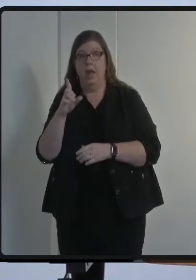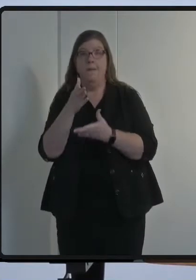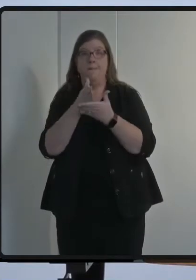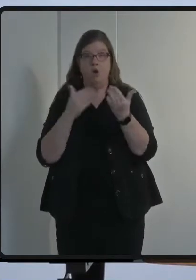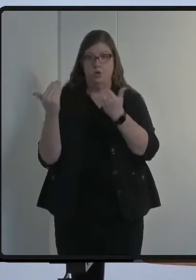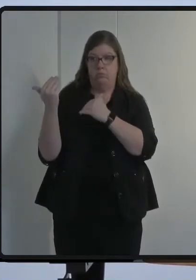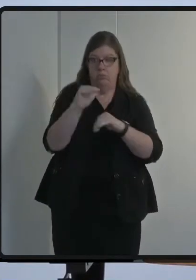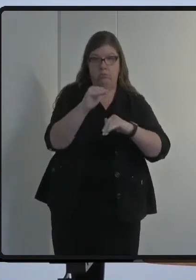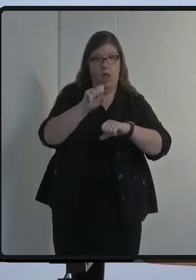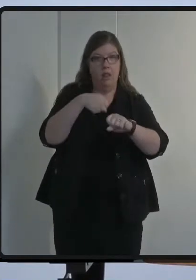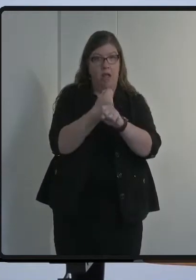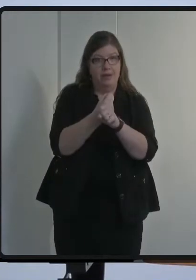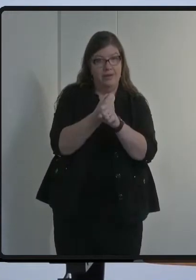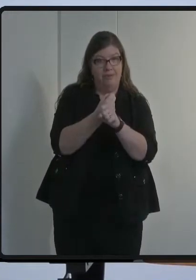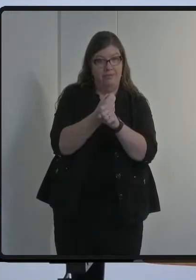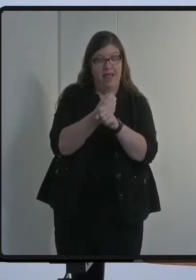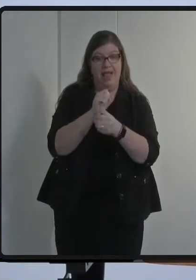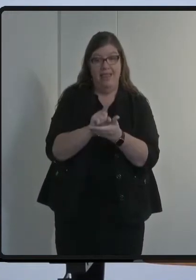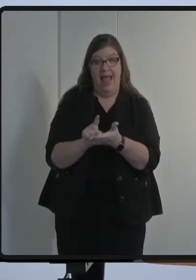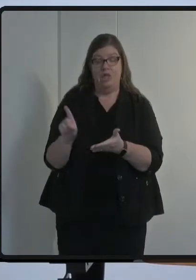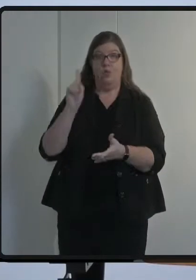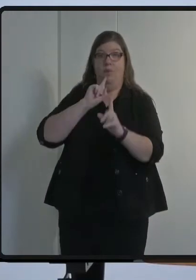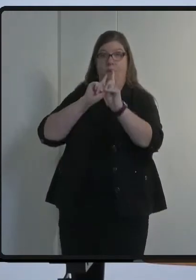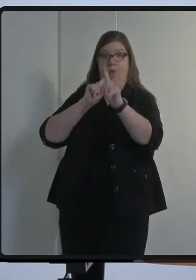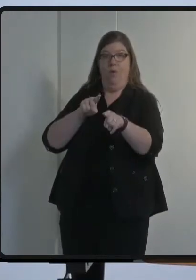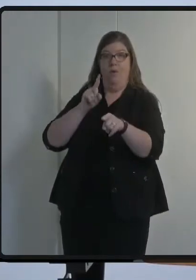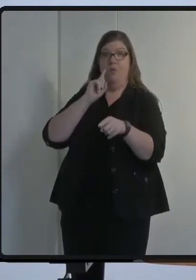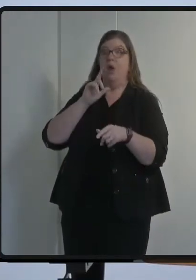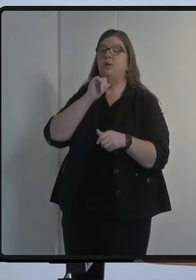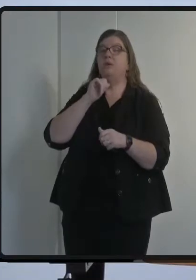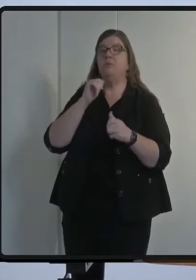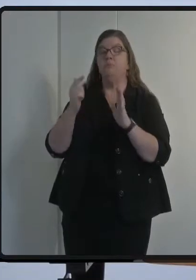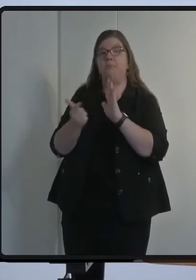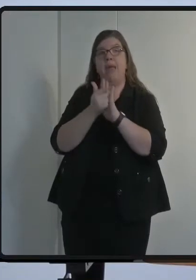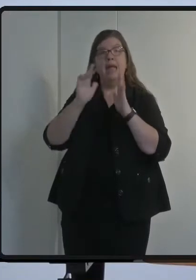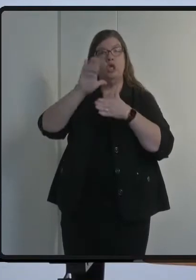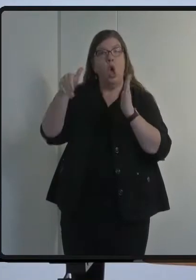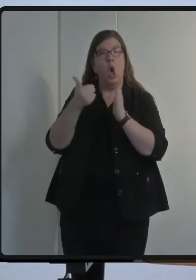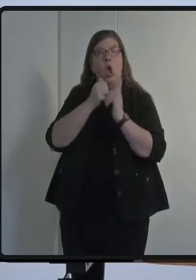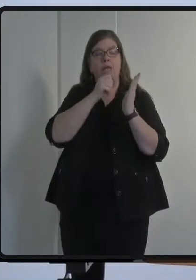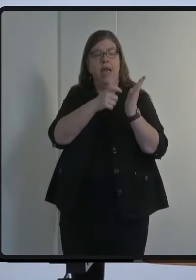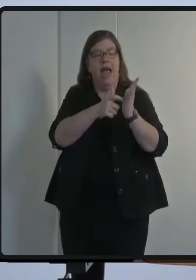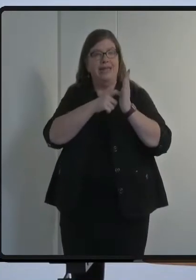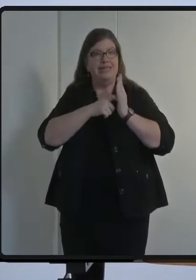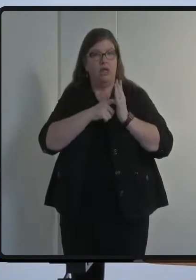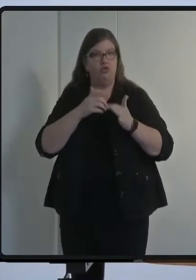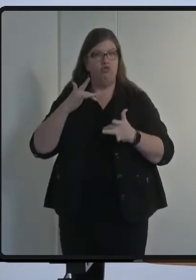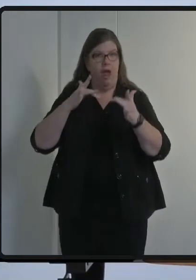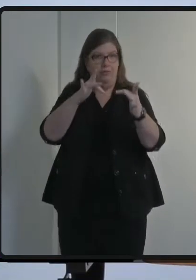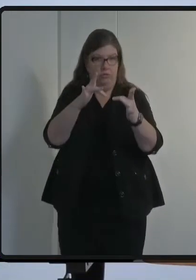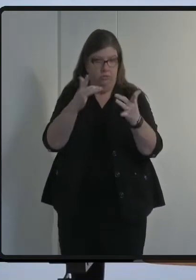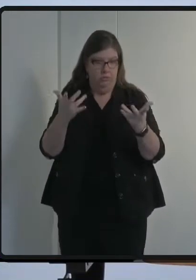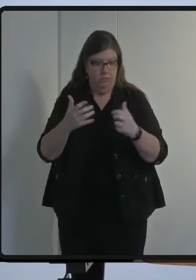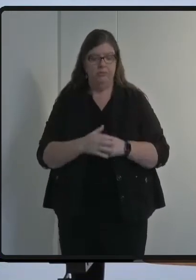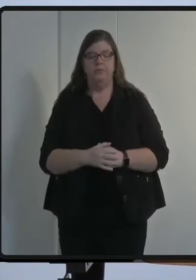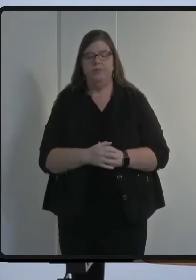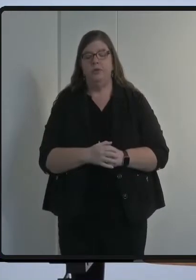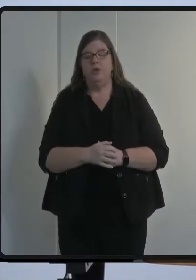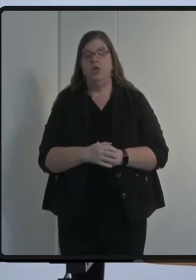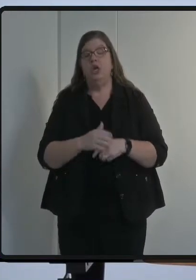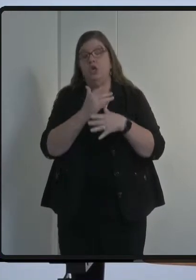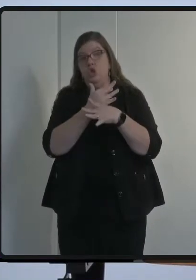lockdown ordered by the Spanish government a week ago bans all non-essential travel in and out of the confined areas. German Chancellor